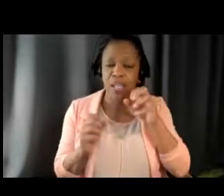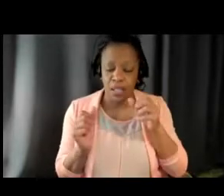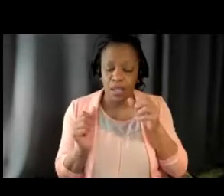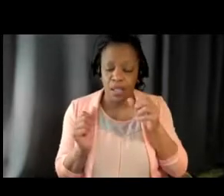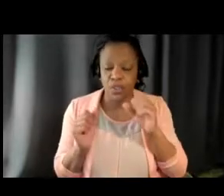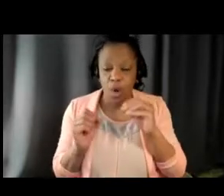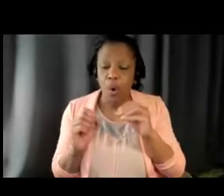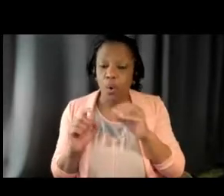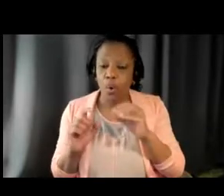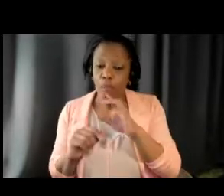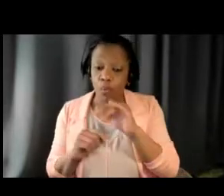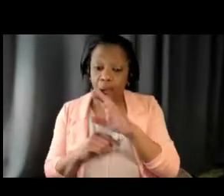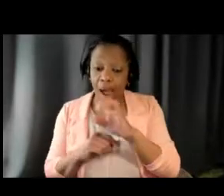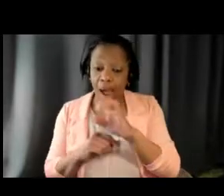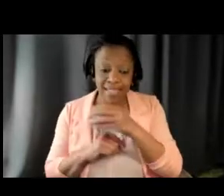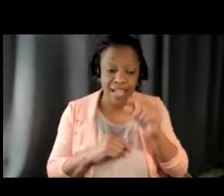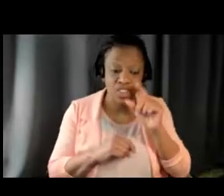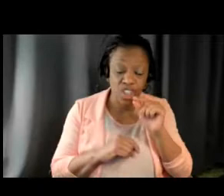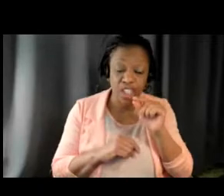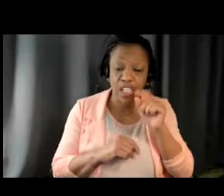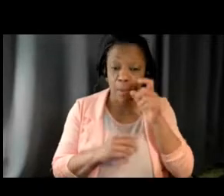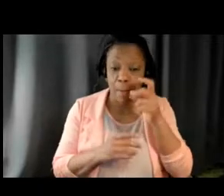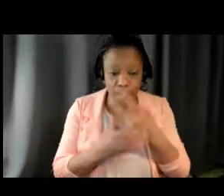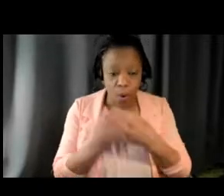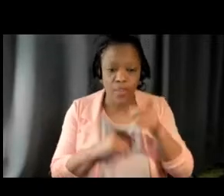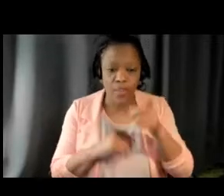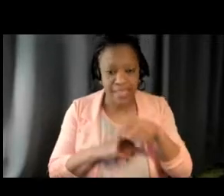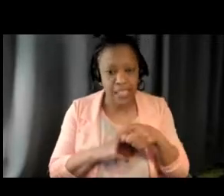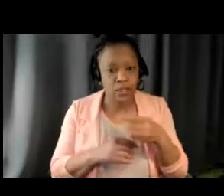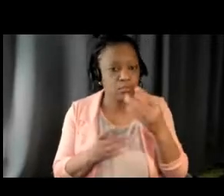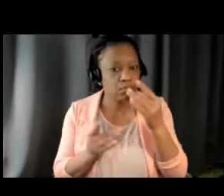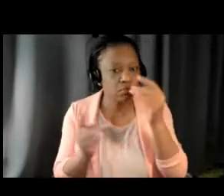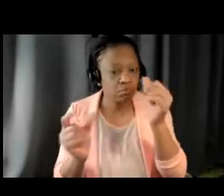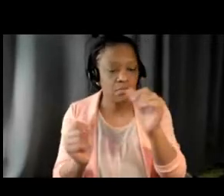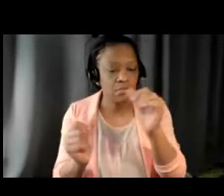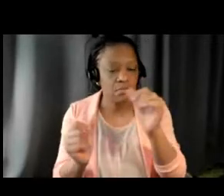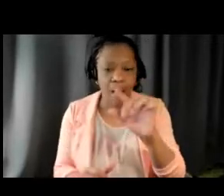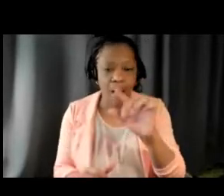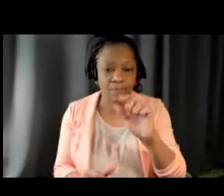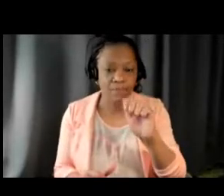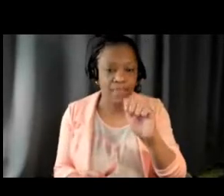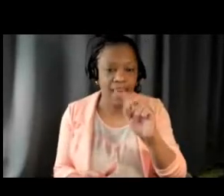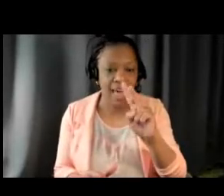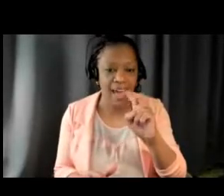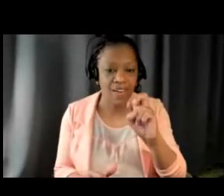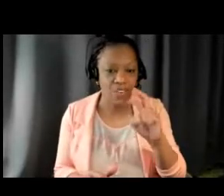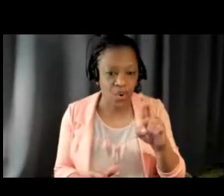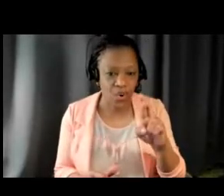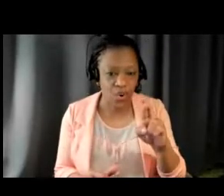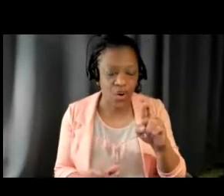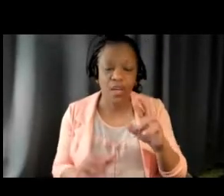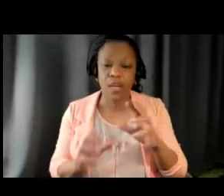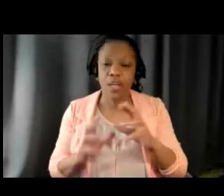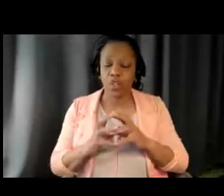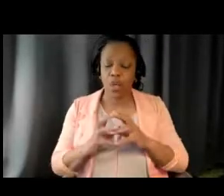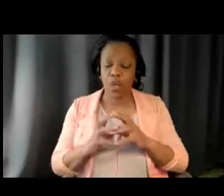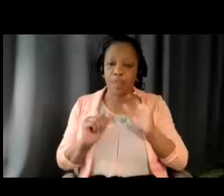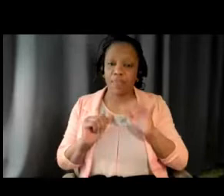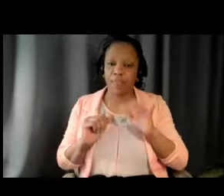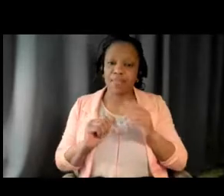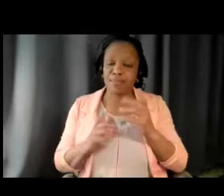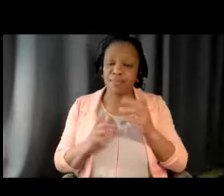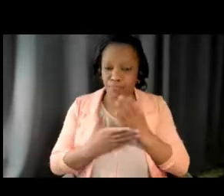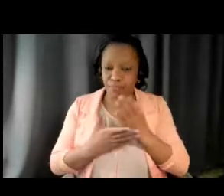So we made our own little twist on it. Yeah. So the chicken has a bit of the Cajun spices. We got the Palestinian spices. Yeah. And that's part of the beauty of the kitchen.